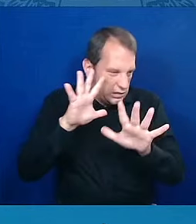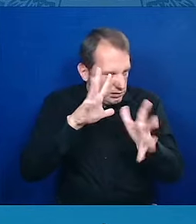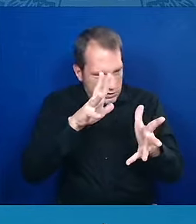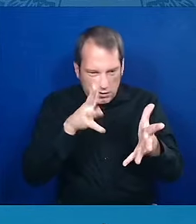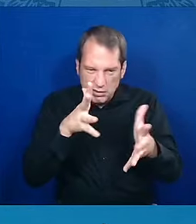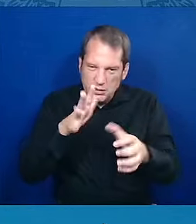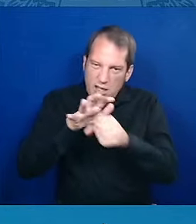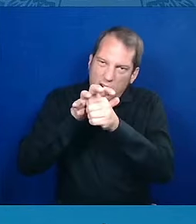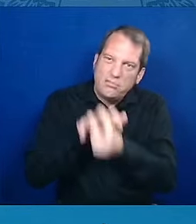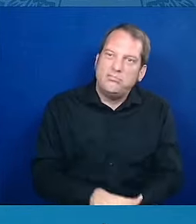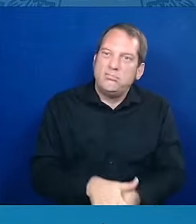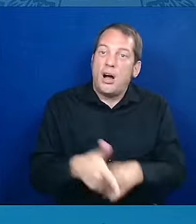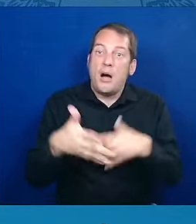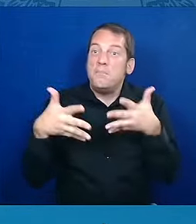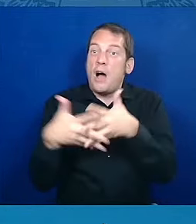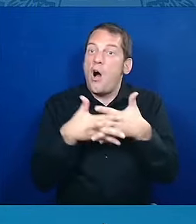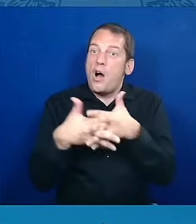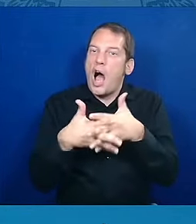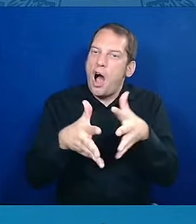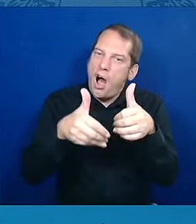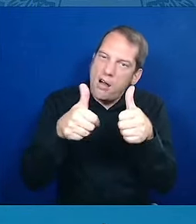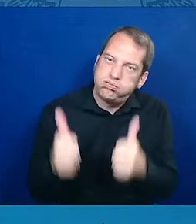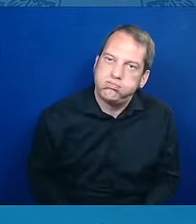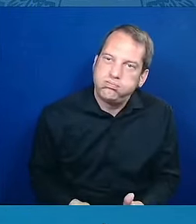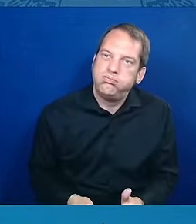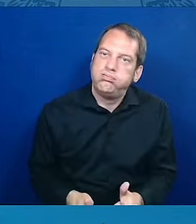back to union busting,